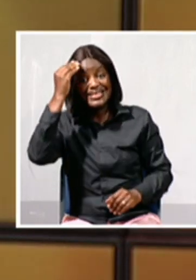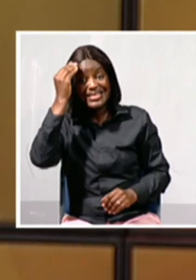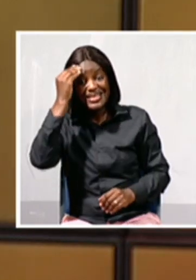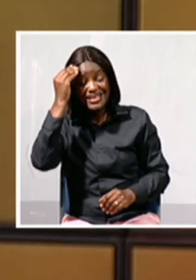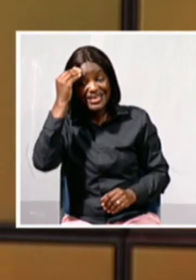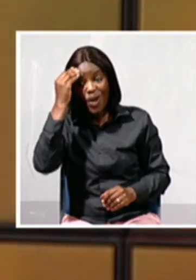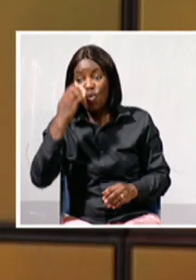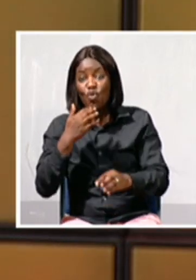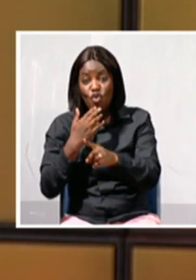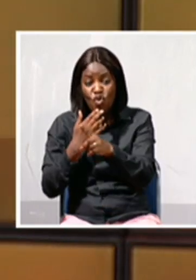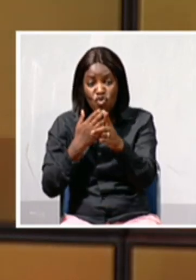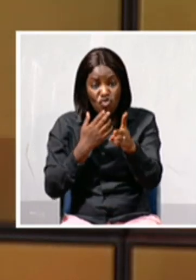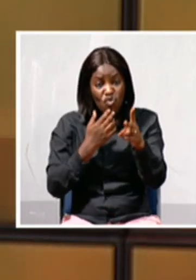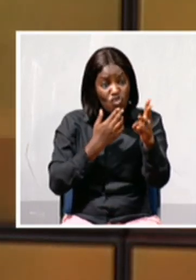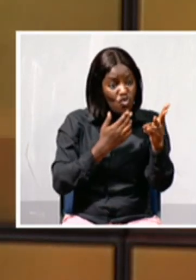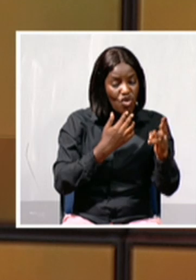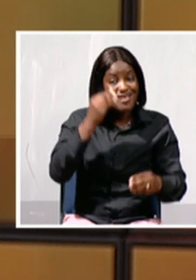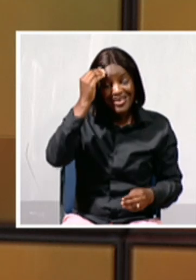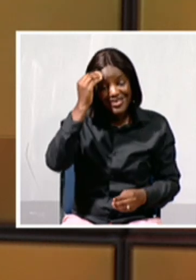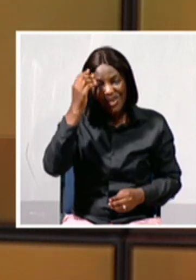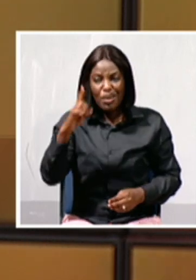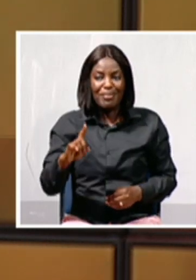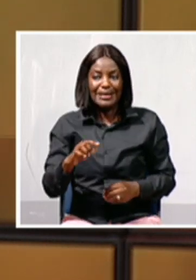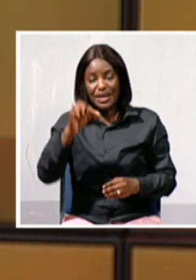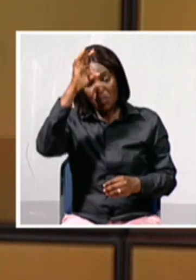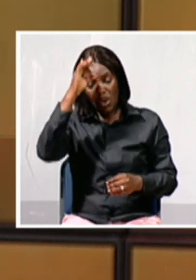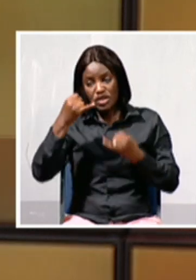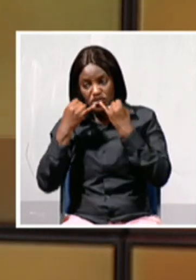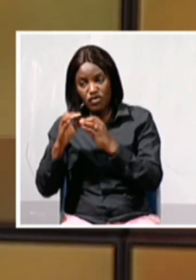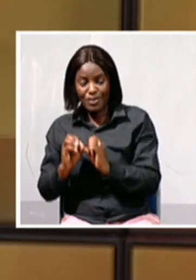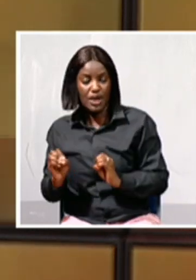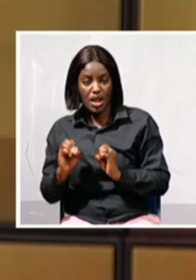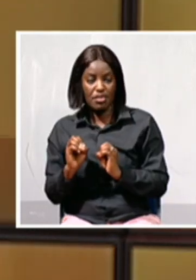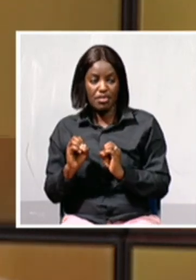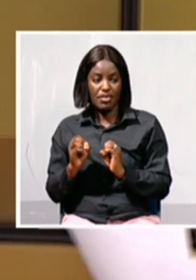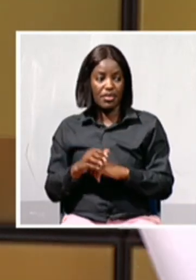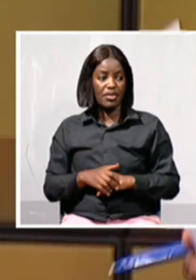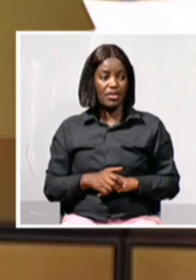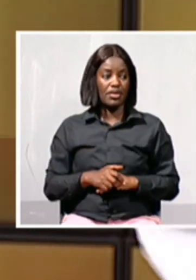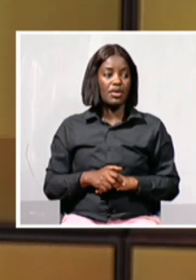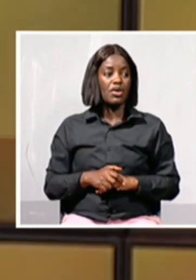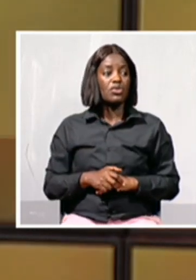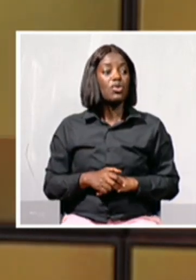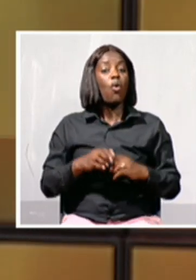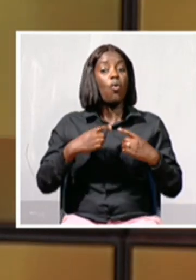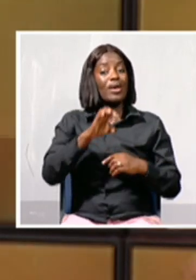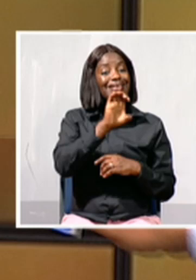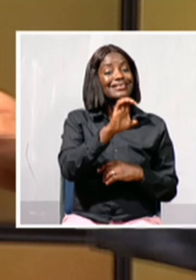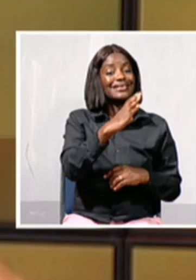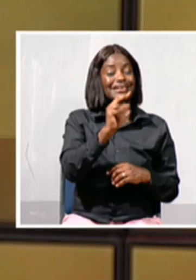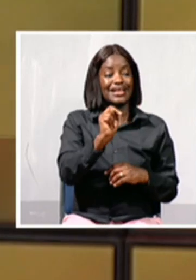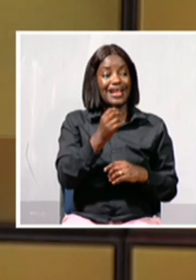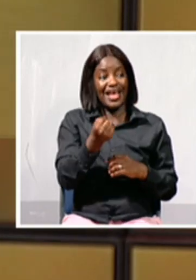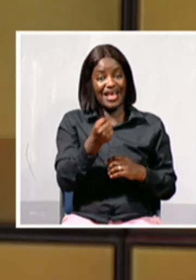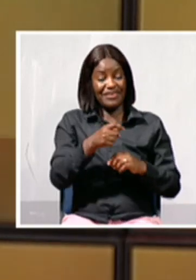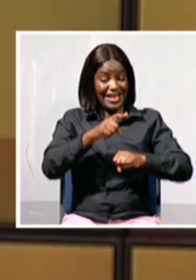what happens is that within the electoral activities, as a commission, we have given a period to object. So the voters